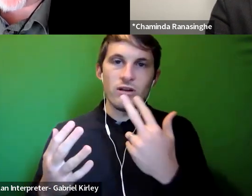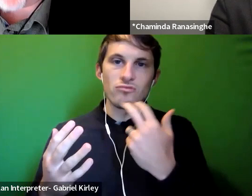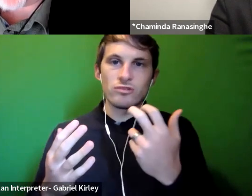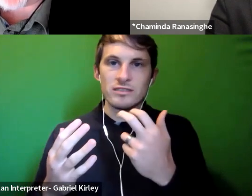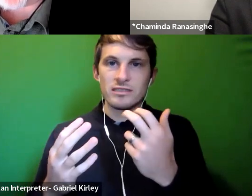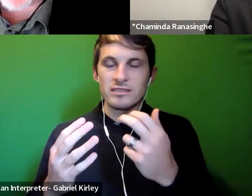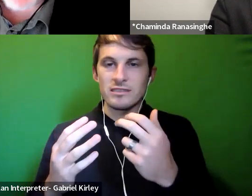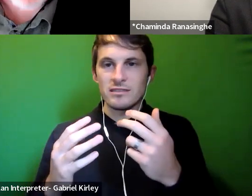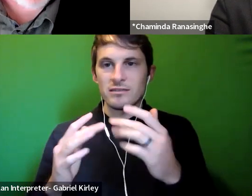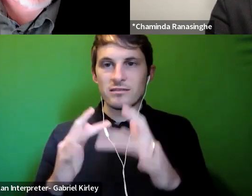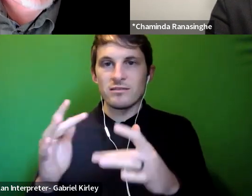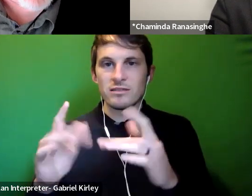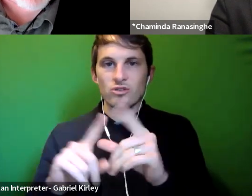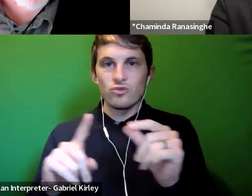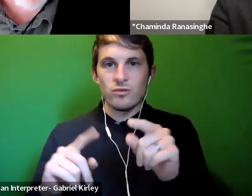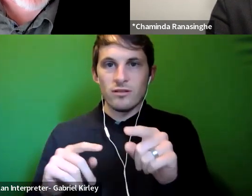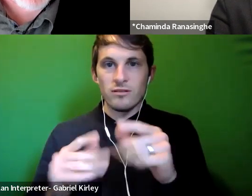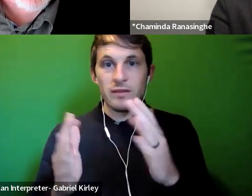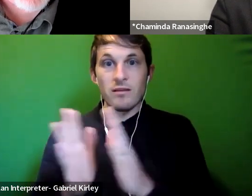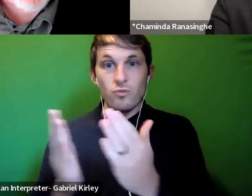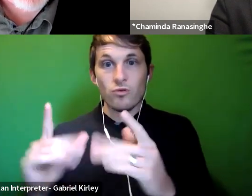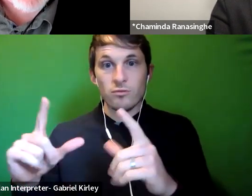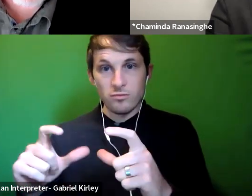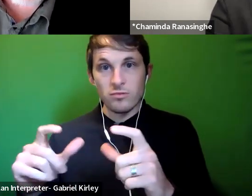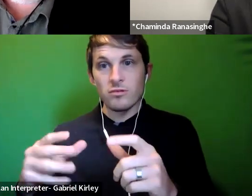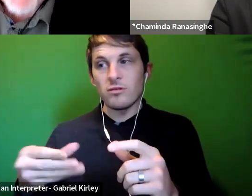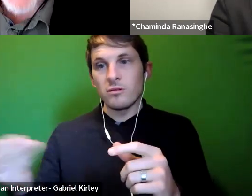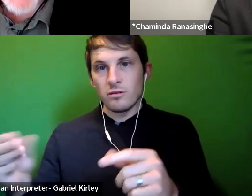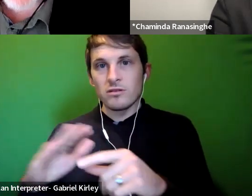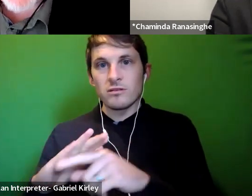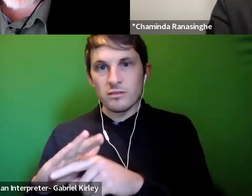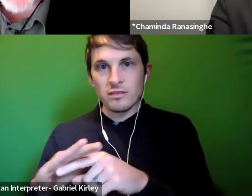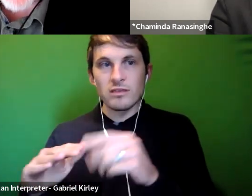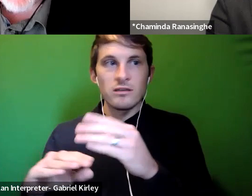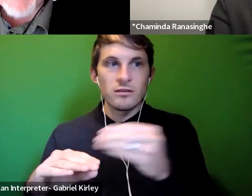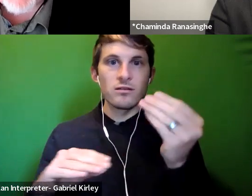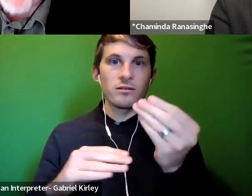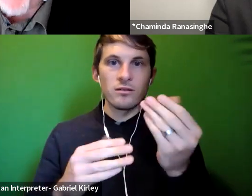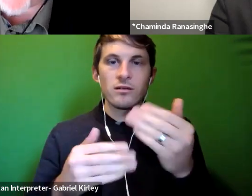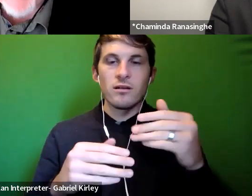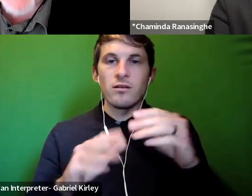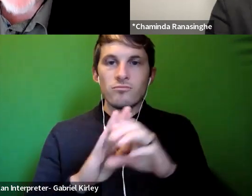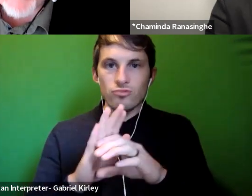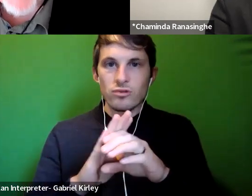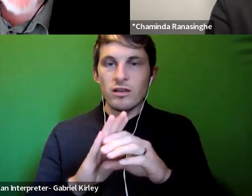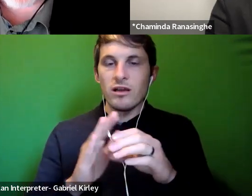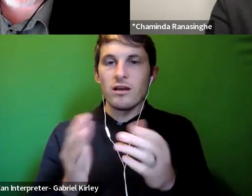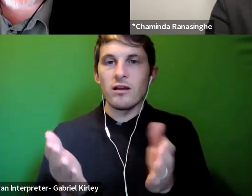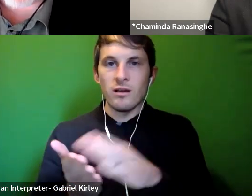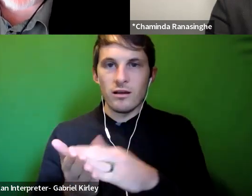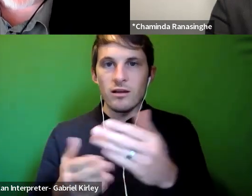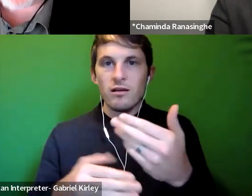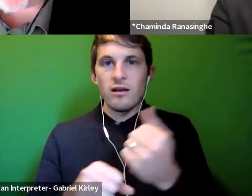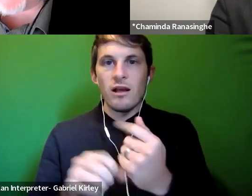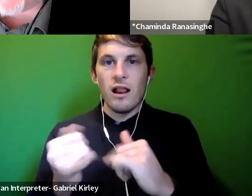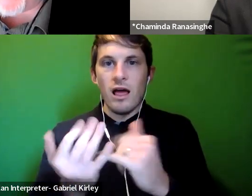So you can imagine doing a book took, you know, close to a day, because you have to wind the glass up, open it up again, put it back down for the